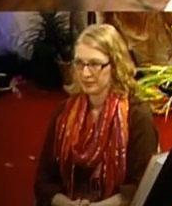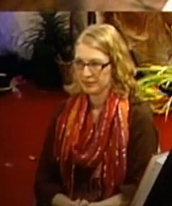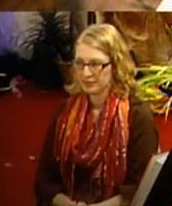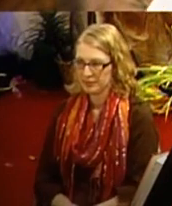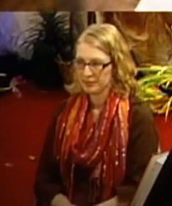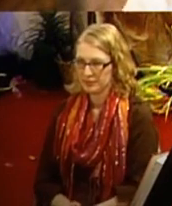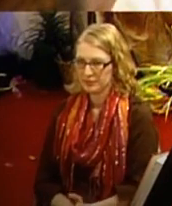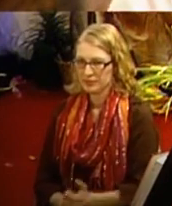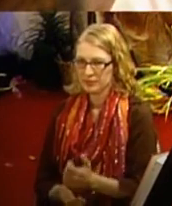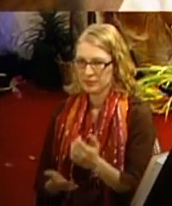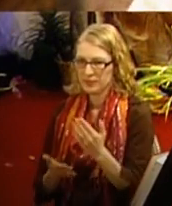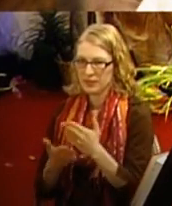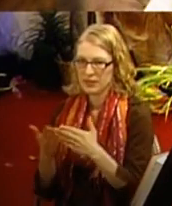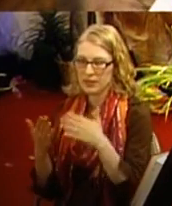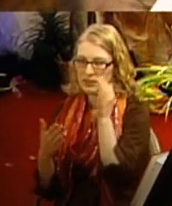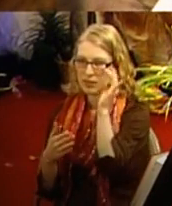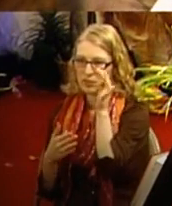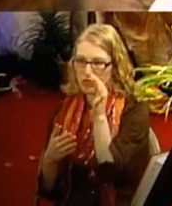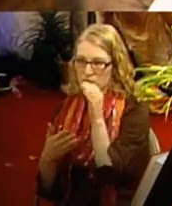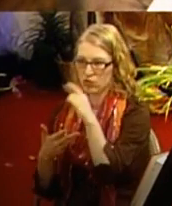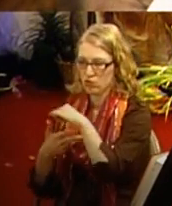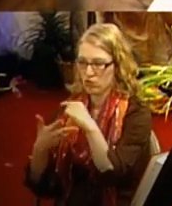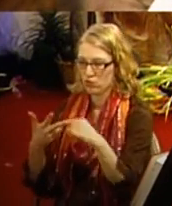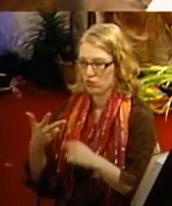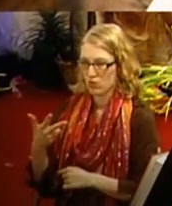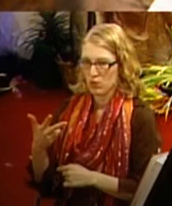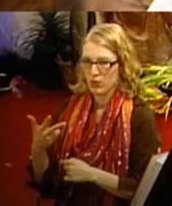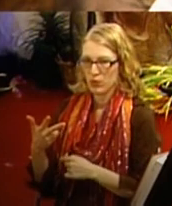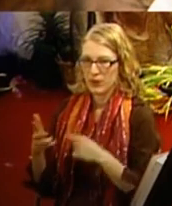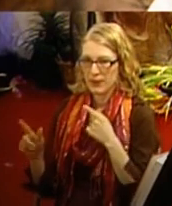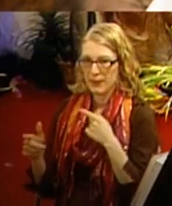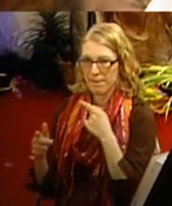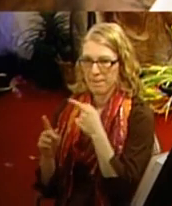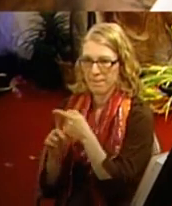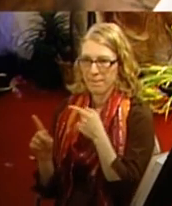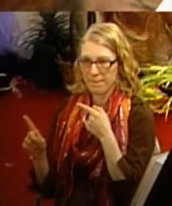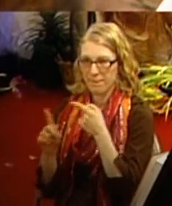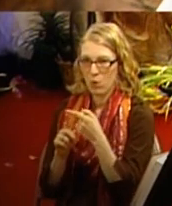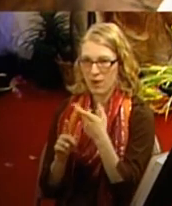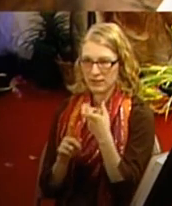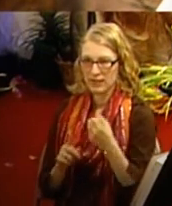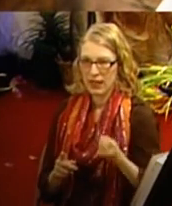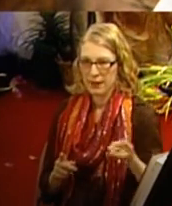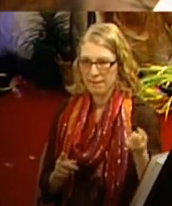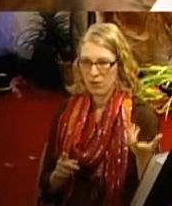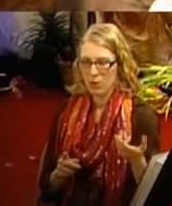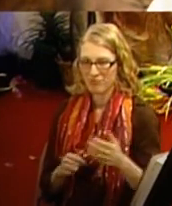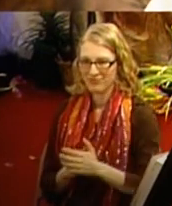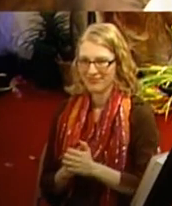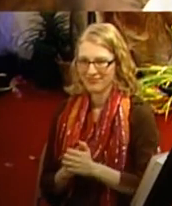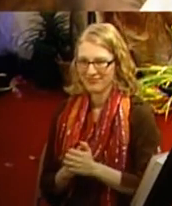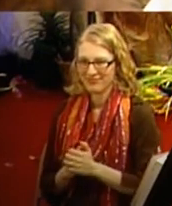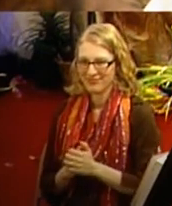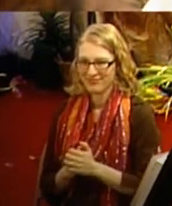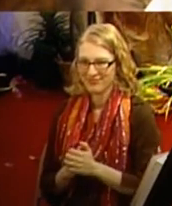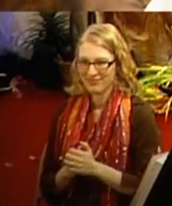Some sermons are characterized as three points in a poem. Let's start with the poem. This is as highbrow as I